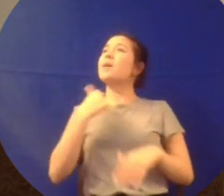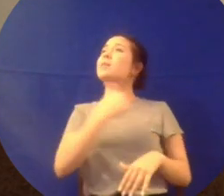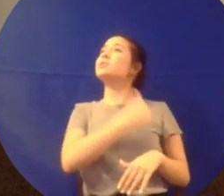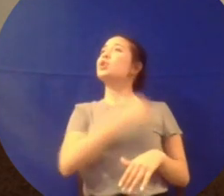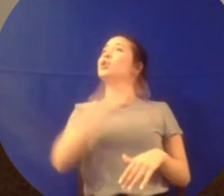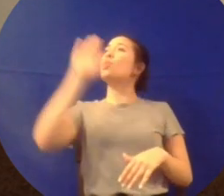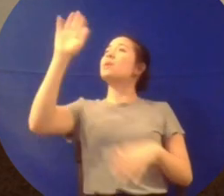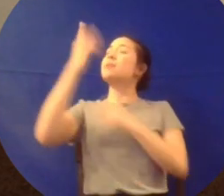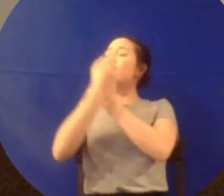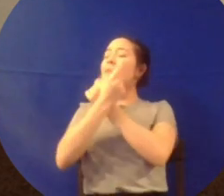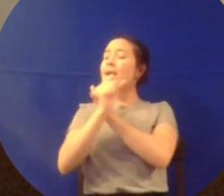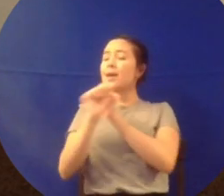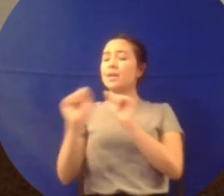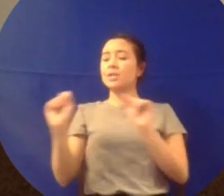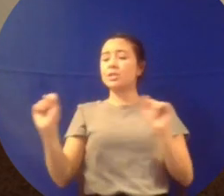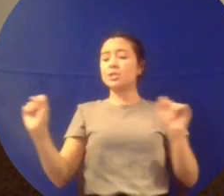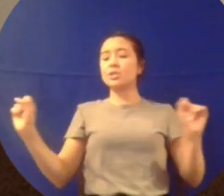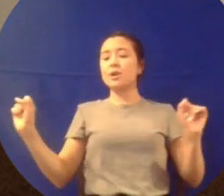us your